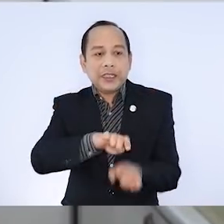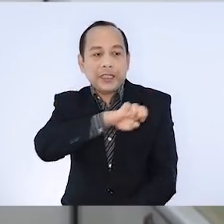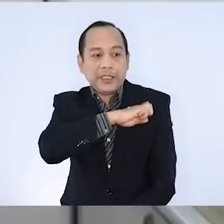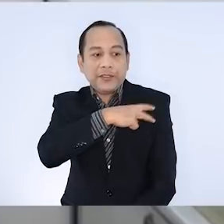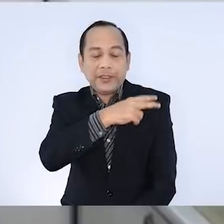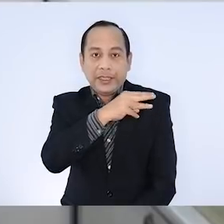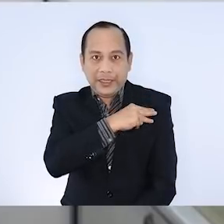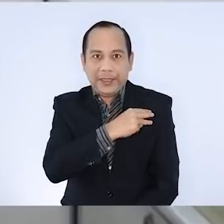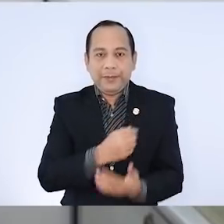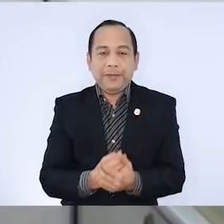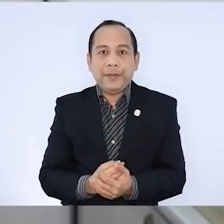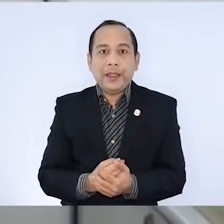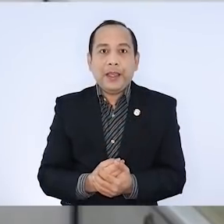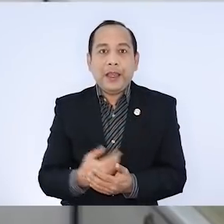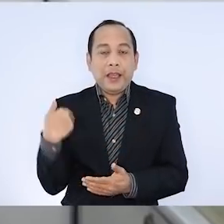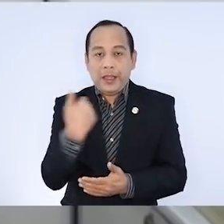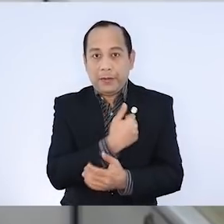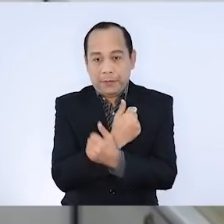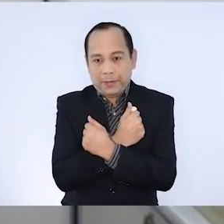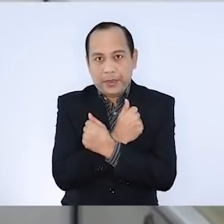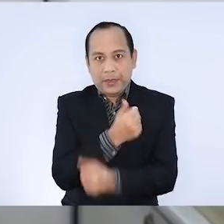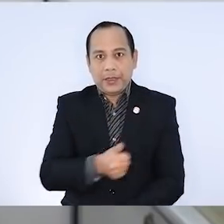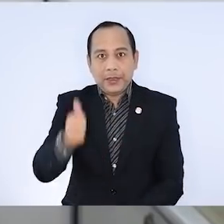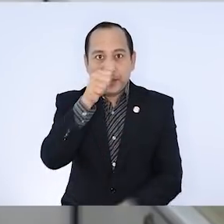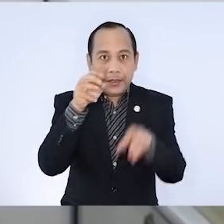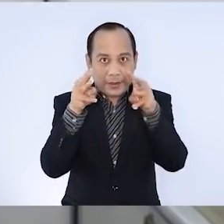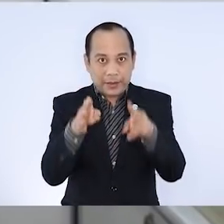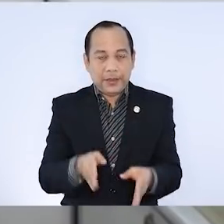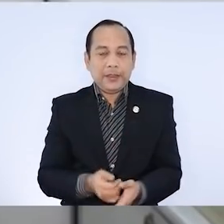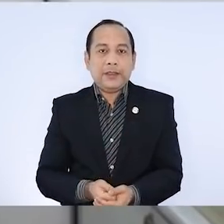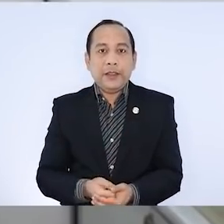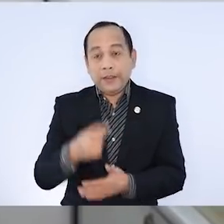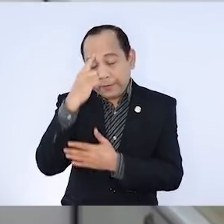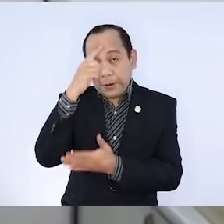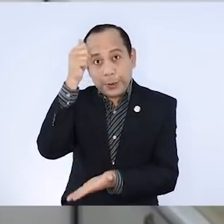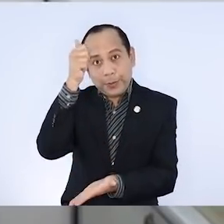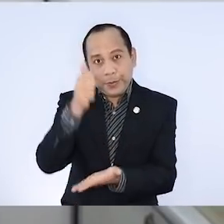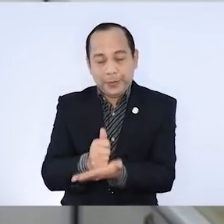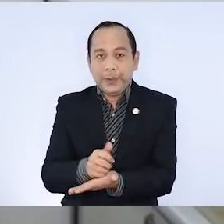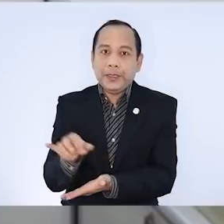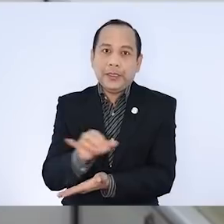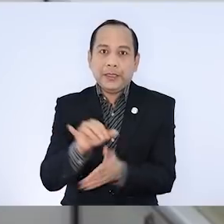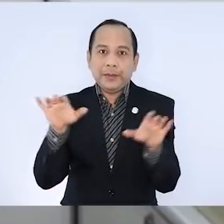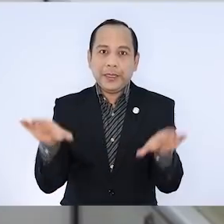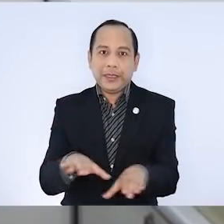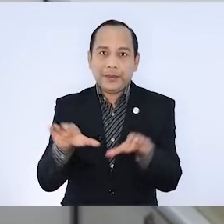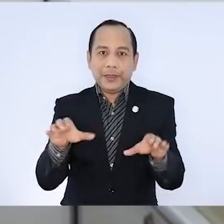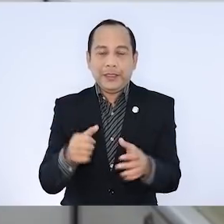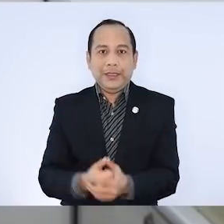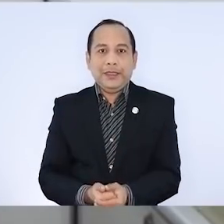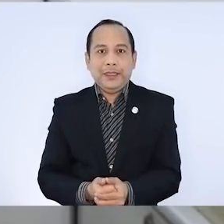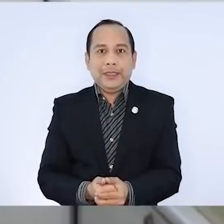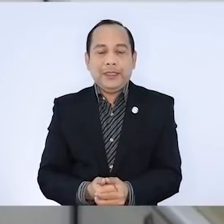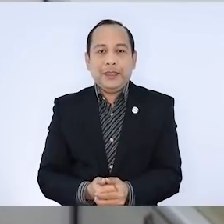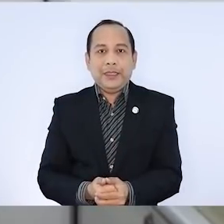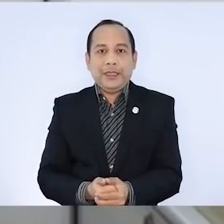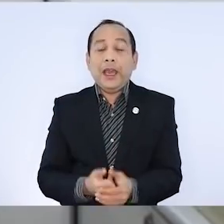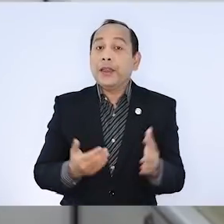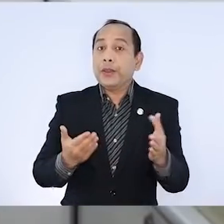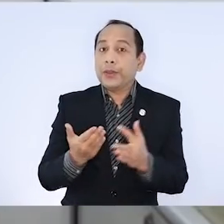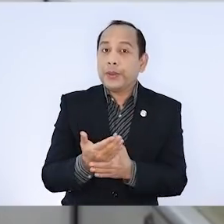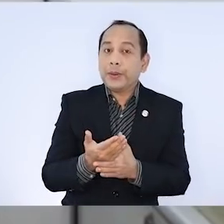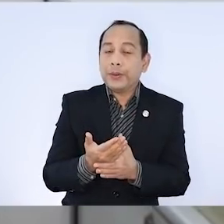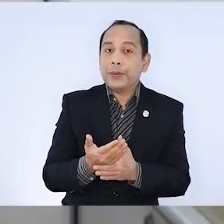V. Manalo, our beloved executive minister, for approving this kind of activity. And through